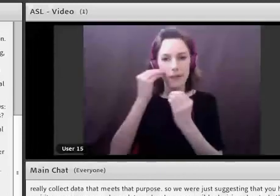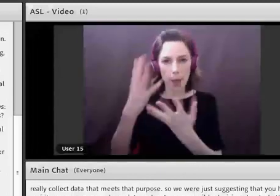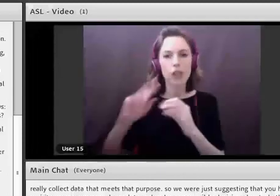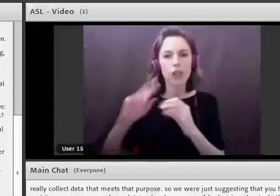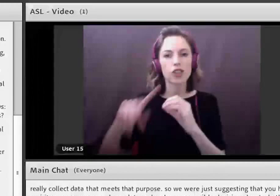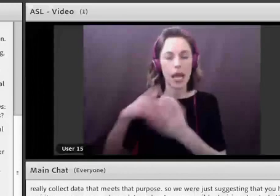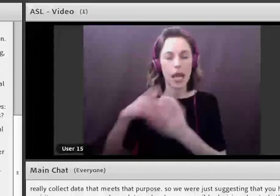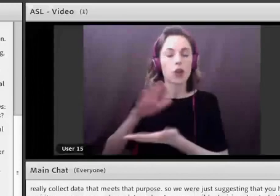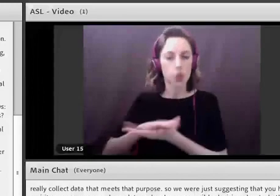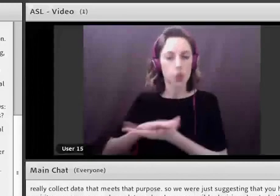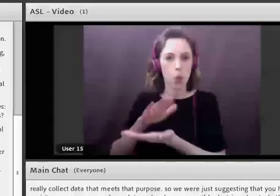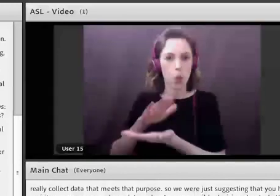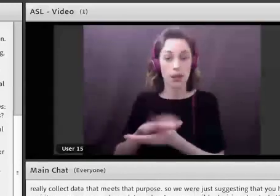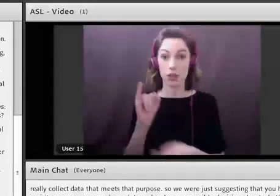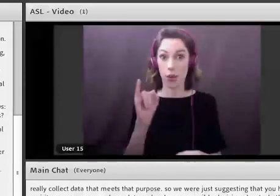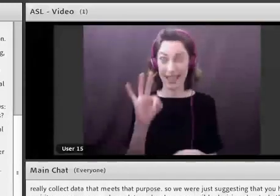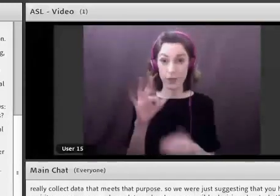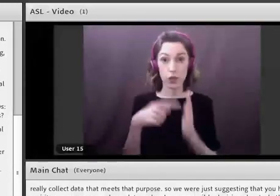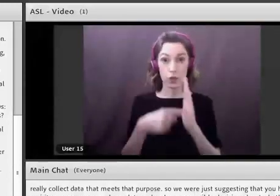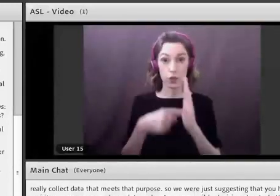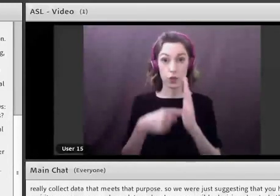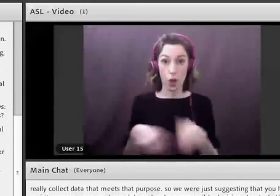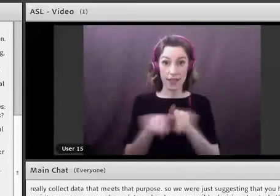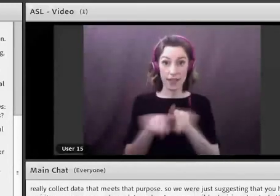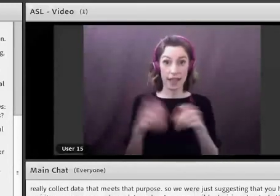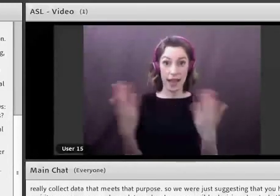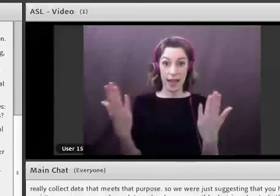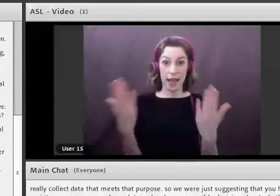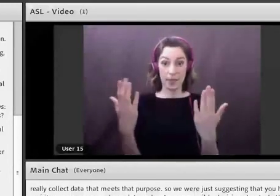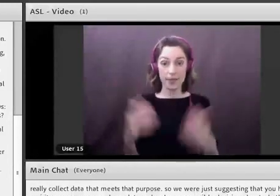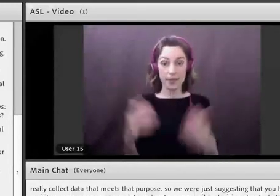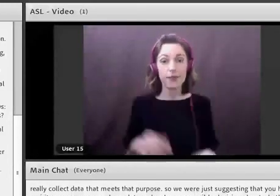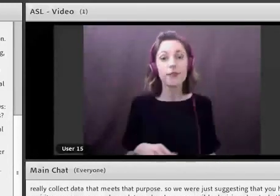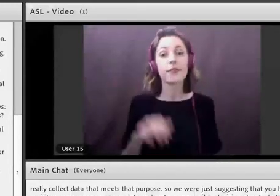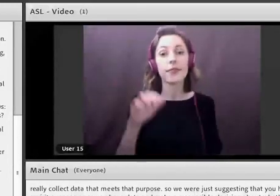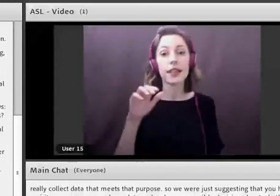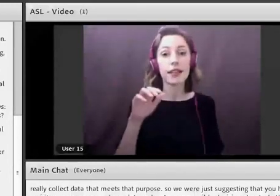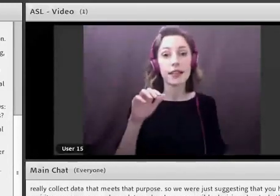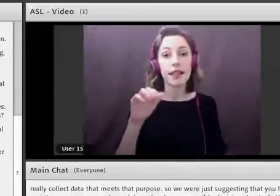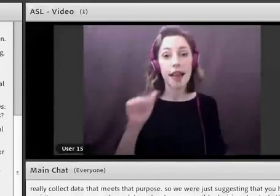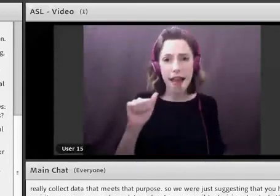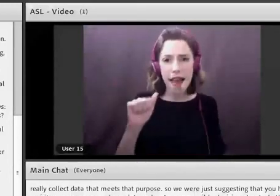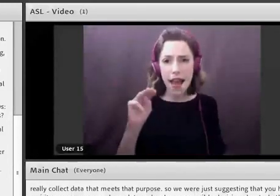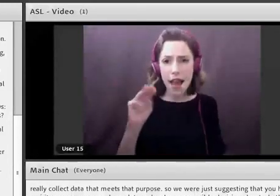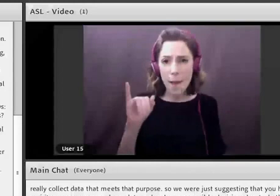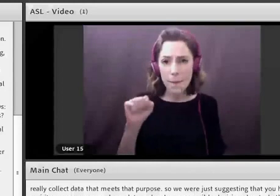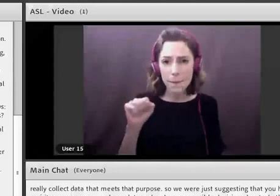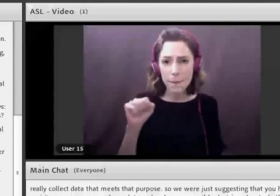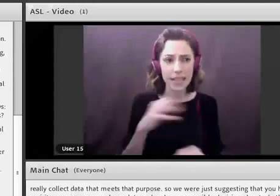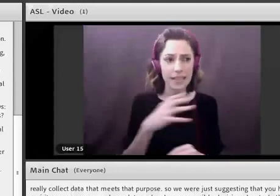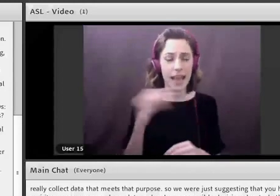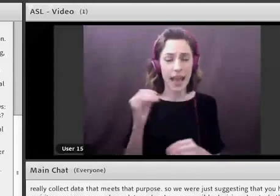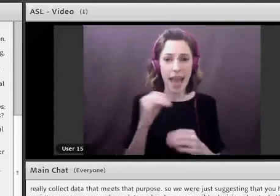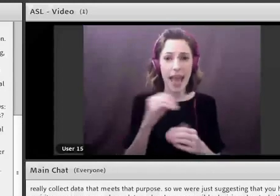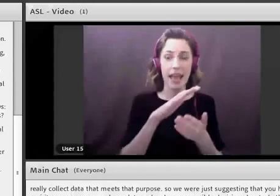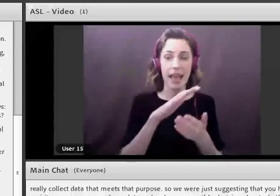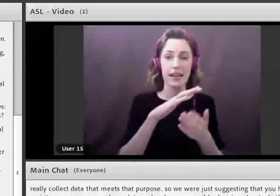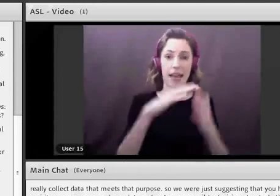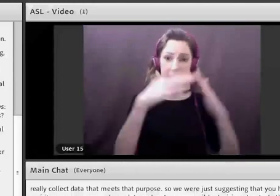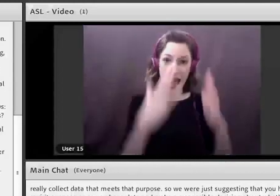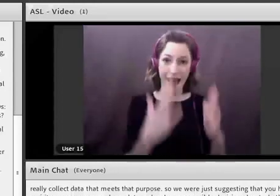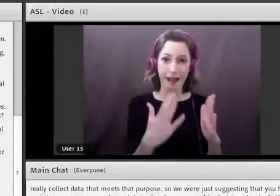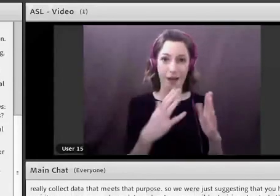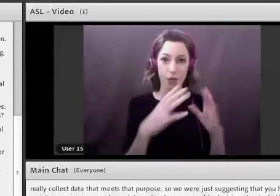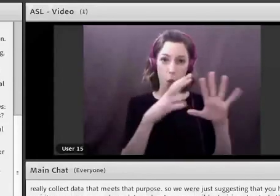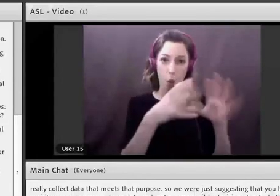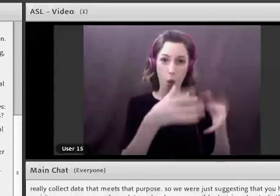data tools, the EMIS and the household survey, then they can be used together, and you can say, okay, these